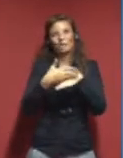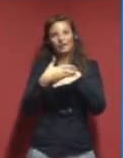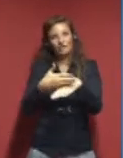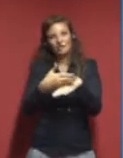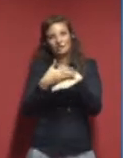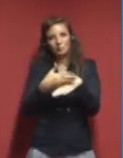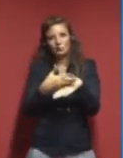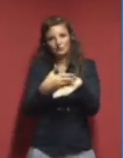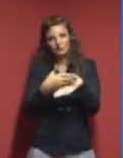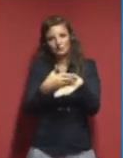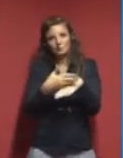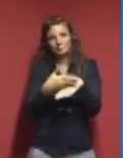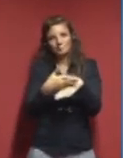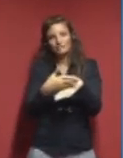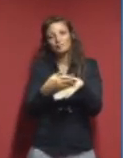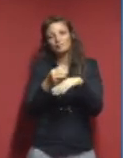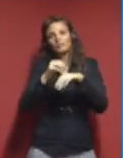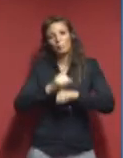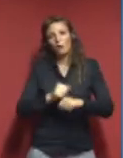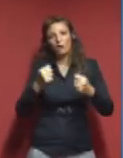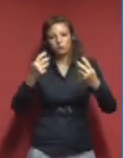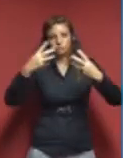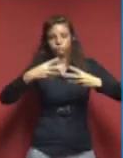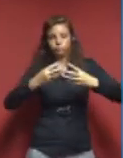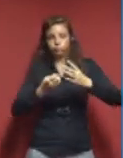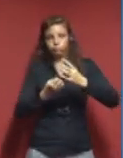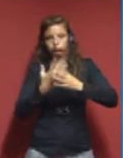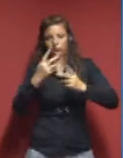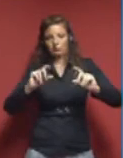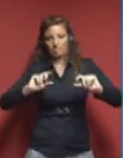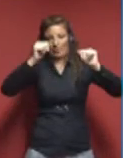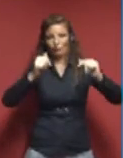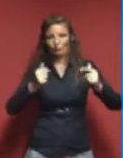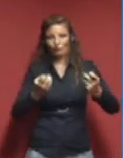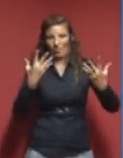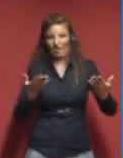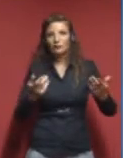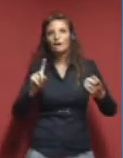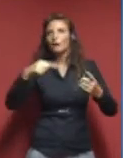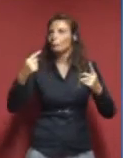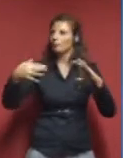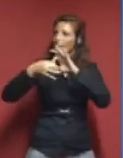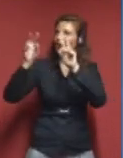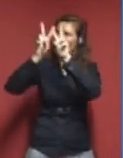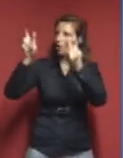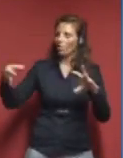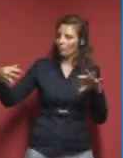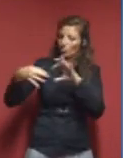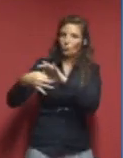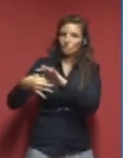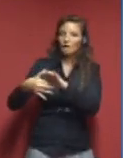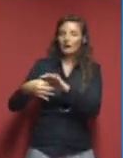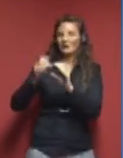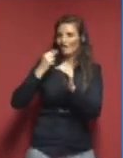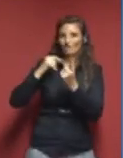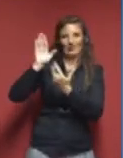Lasersaur, plug your laptop into the local network, and go to lasersaur.local, and you get the whole interface right there. There's